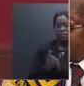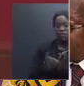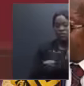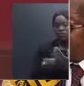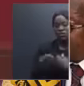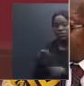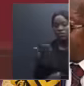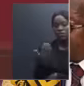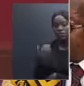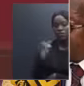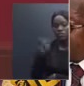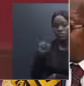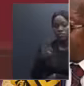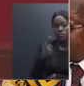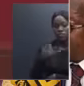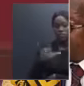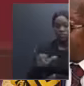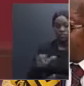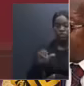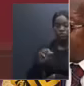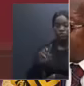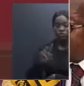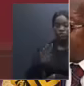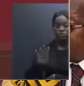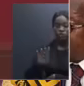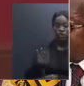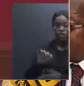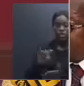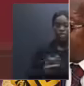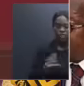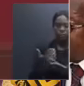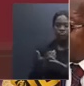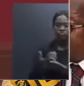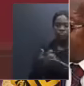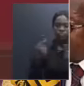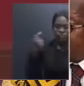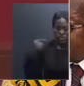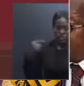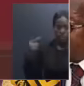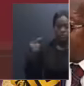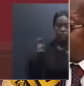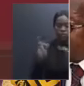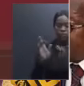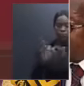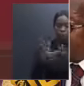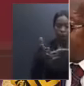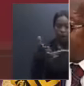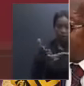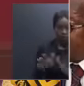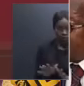2024, notified me of the successful completion of the consultation process.